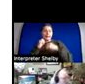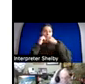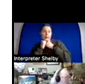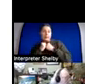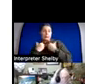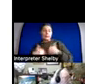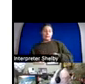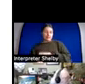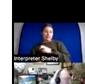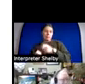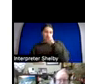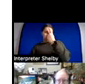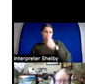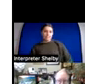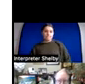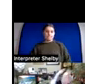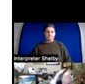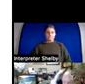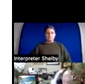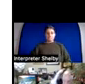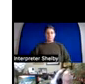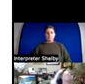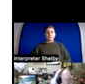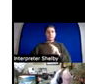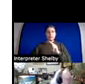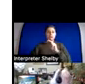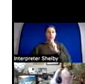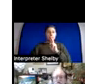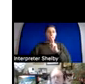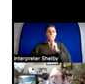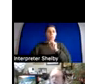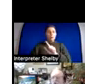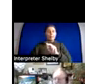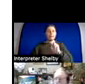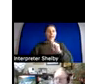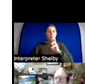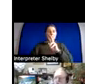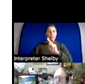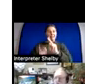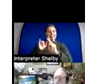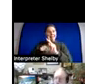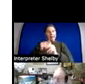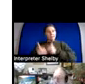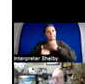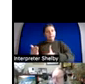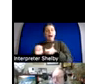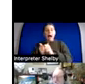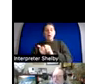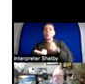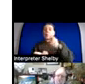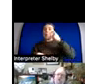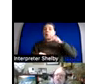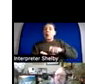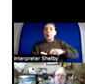neural networks work essentially through a process of pattern recognition this is actually